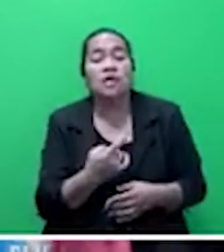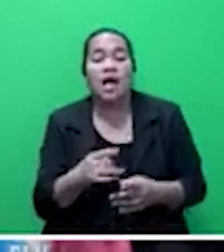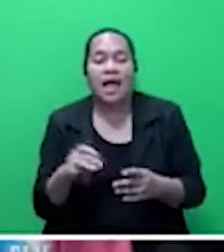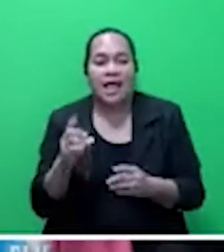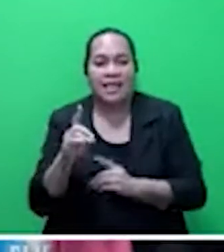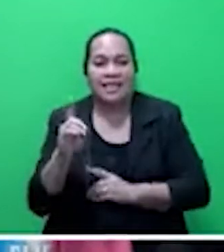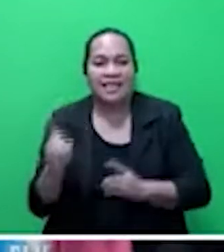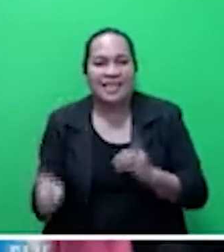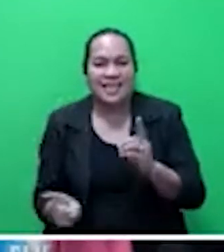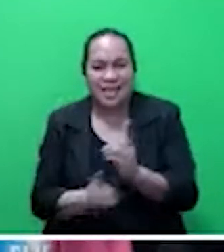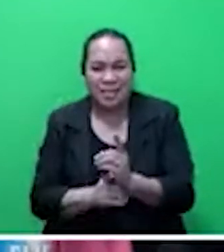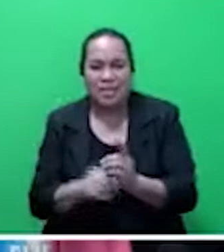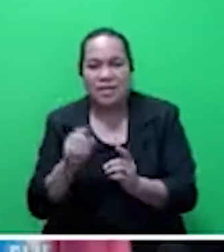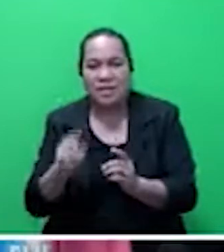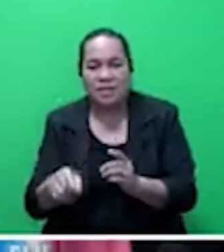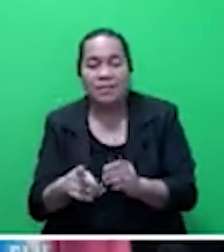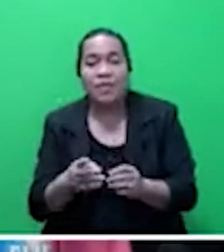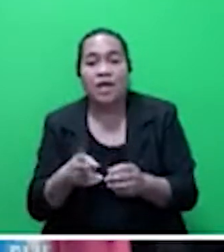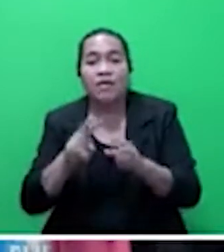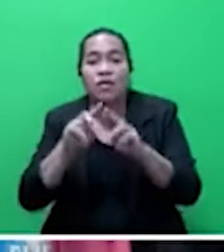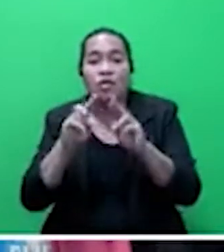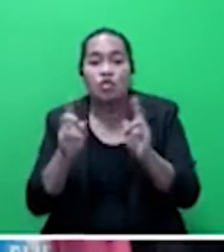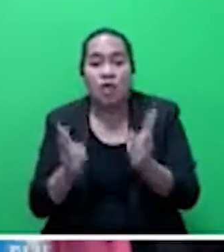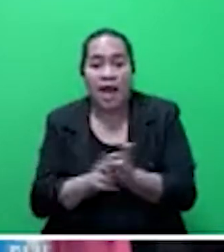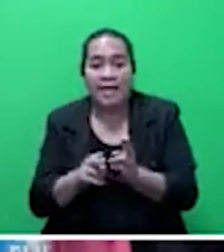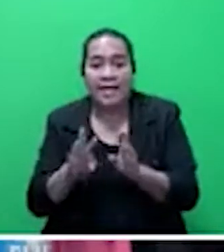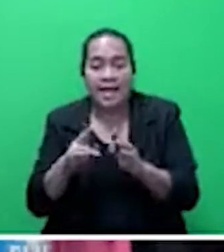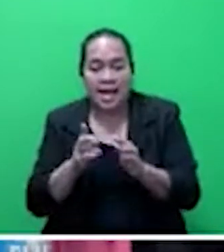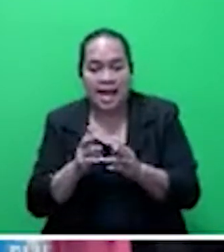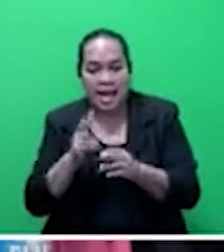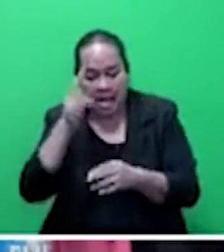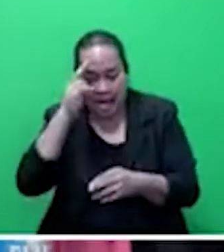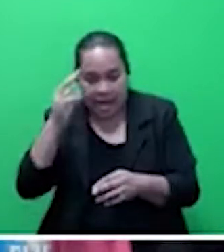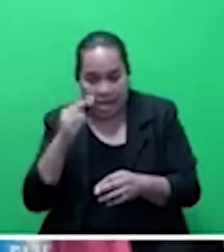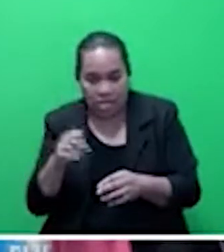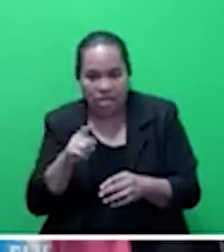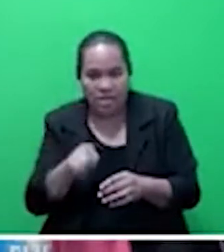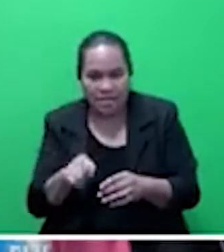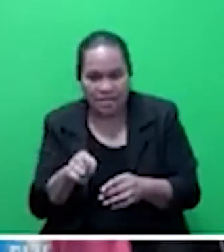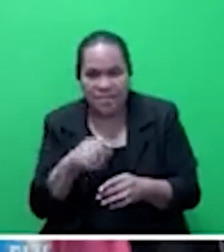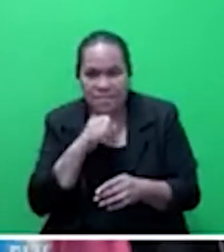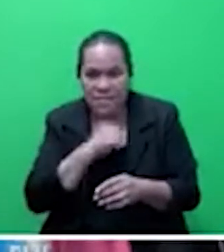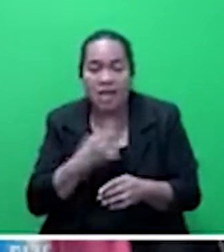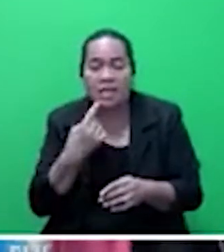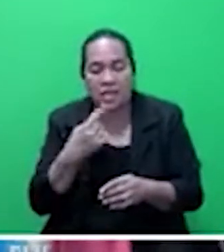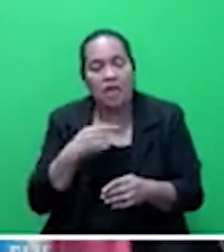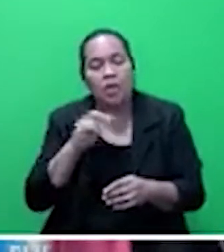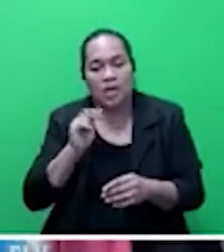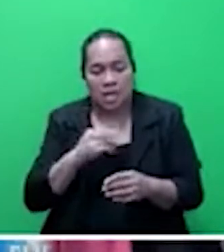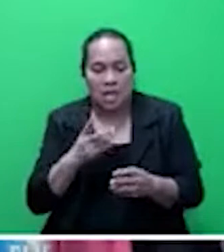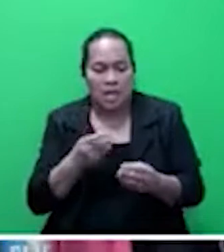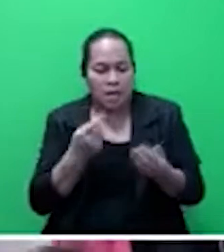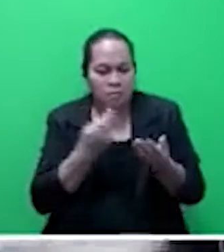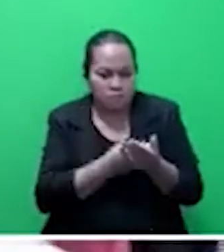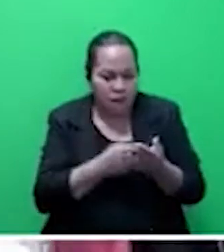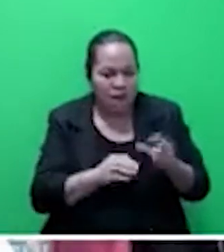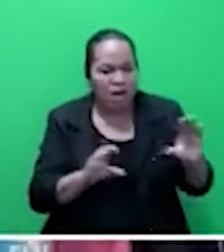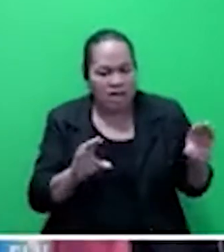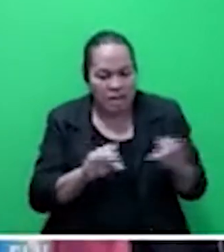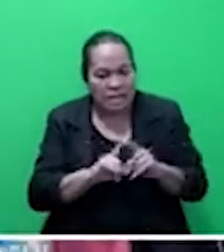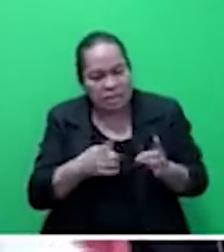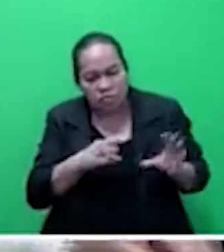General Secretary of the United Nations, Ms. Amina Mohammed, that we need to invest in stronger data